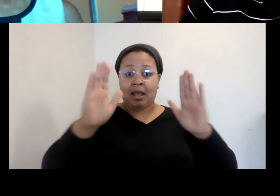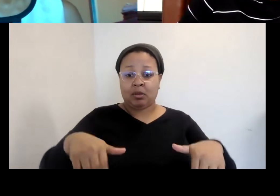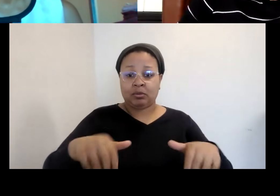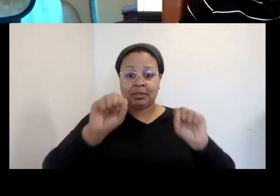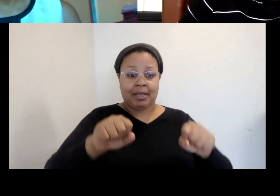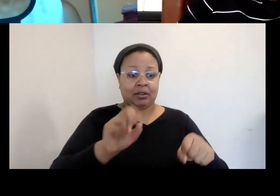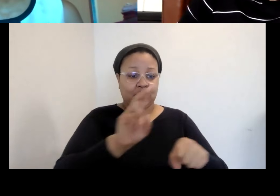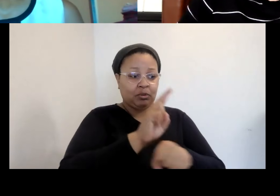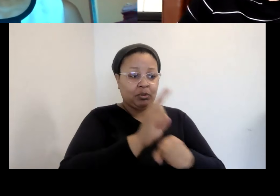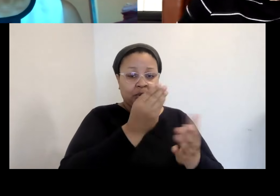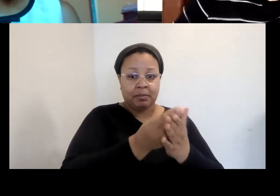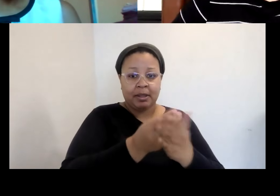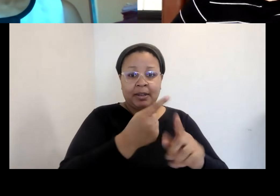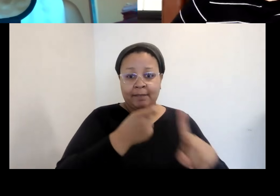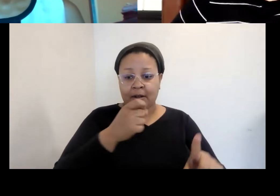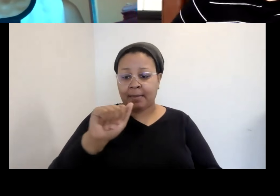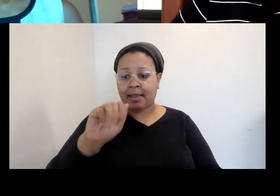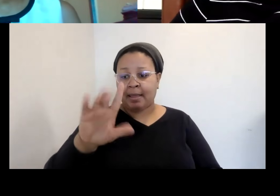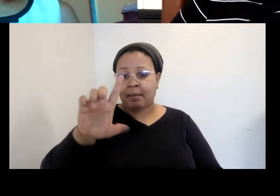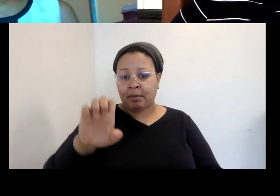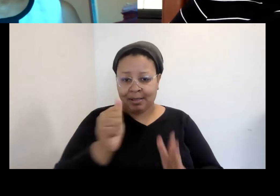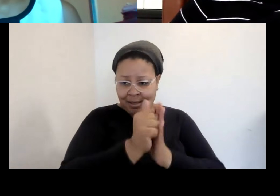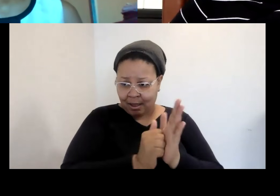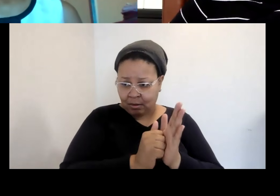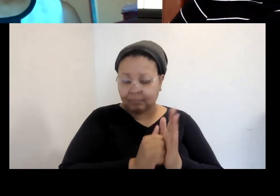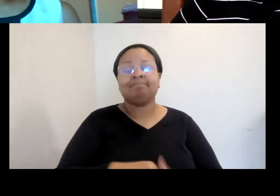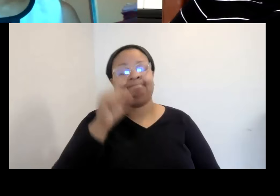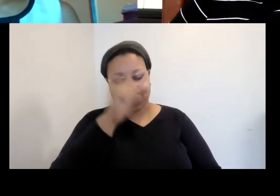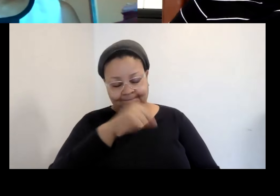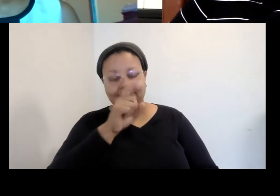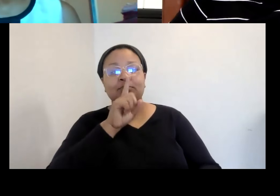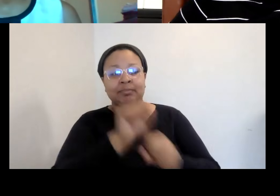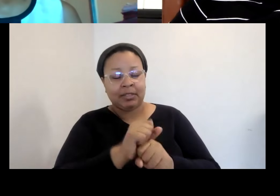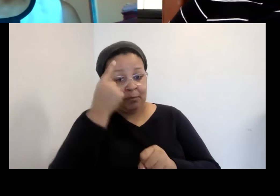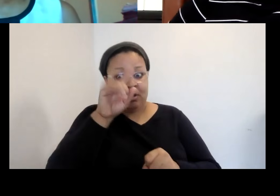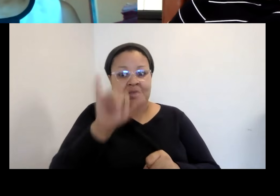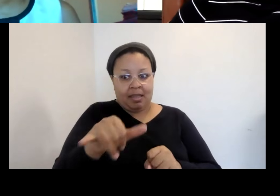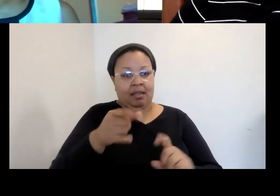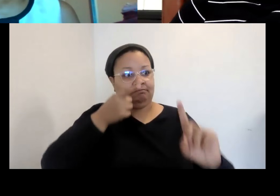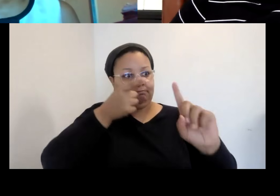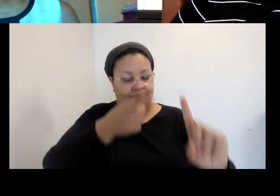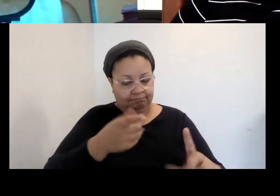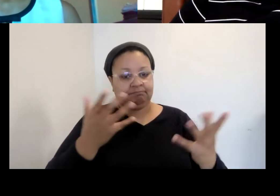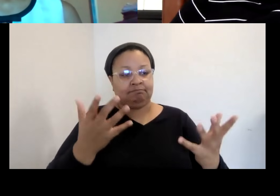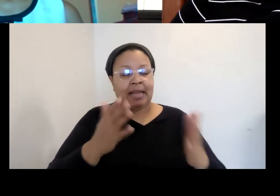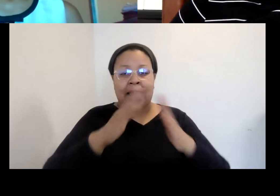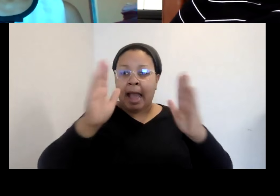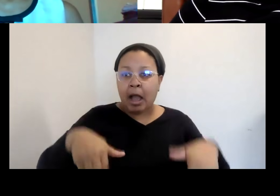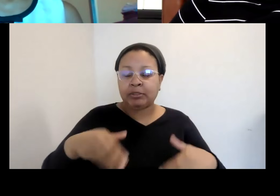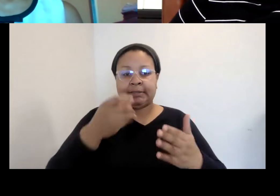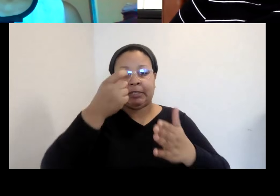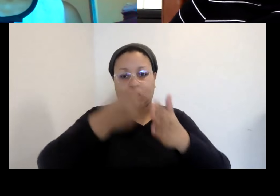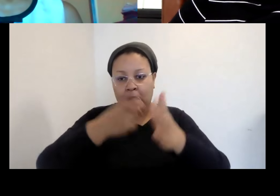his or her ABLE account to do this? Definitely, that's what it's for. Of course, housing expenditures, that's one